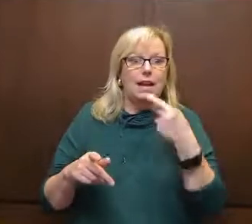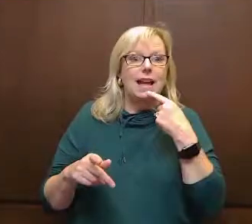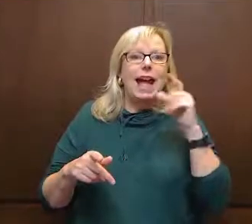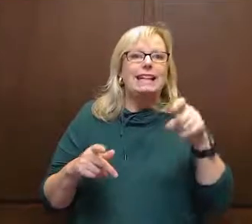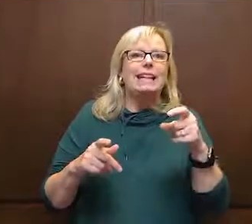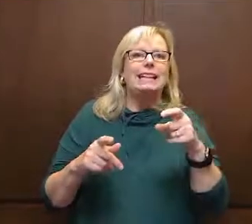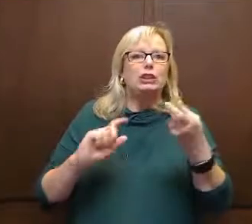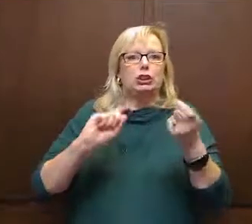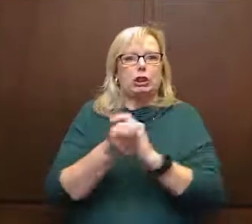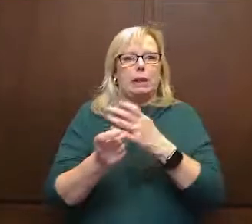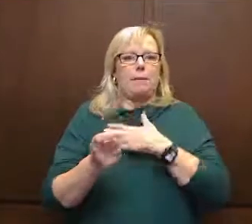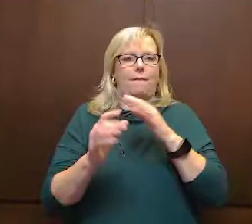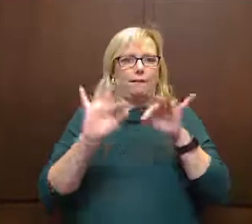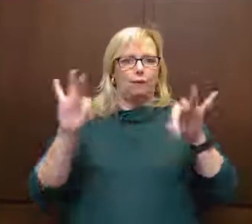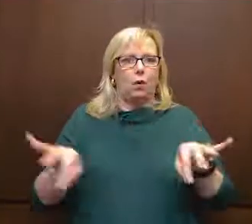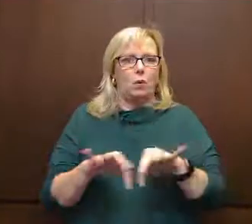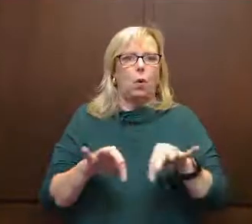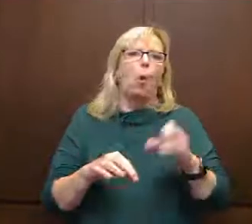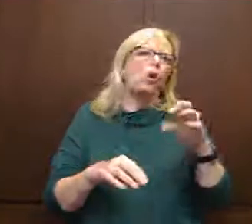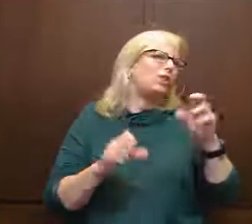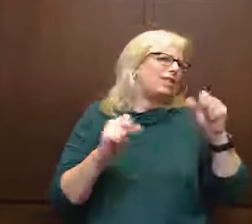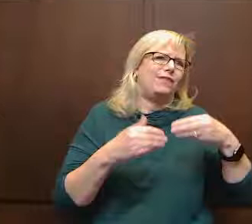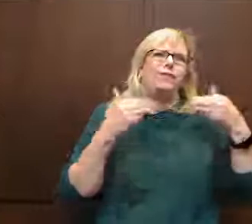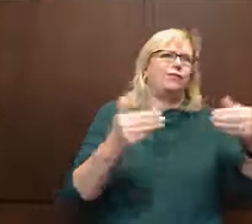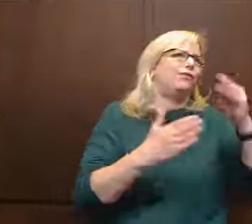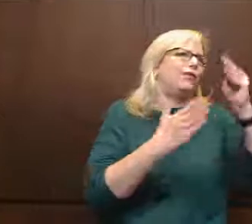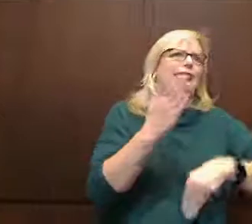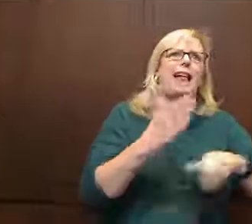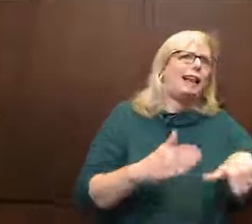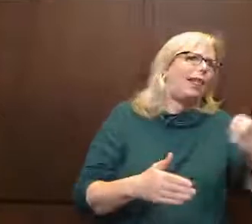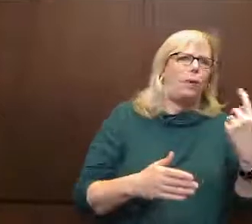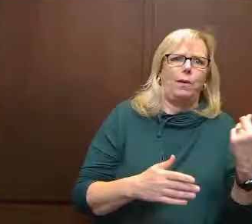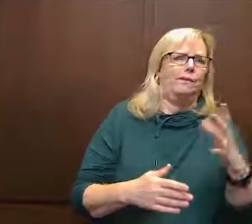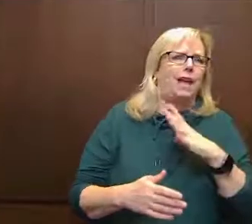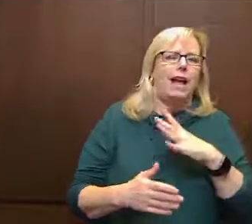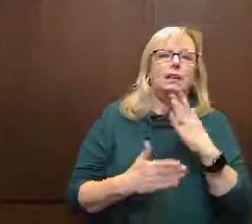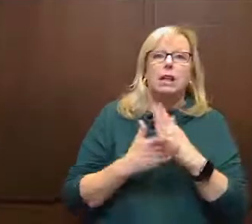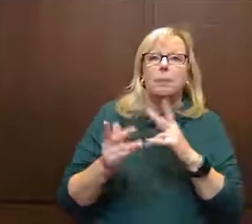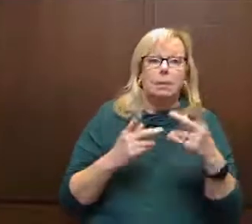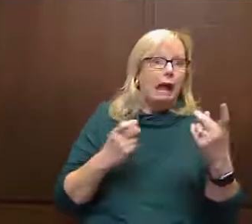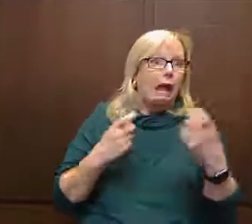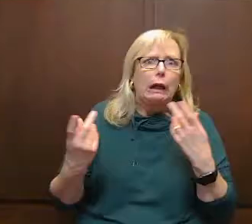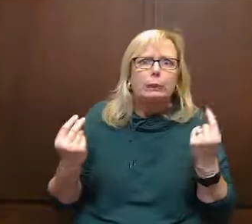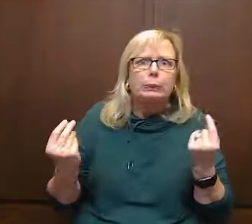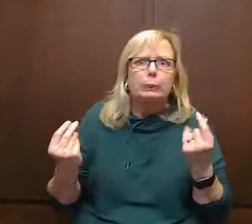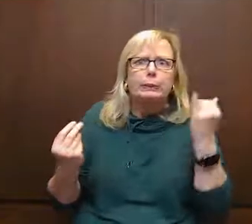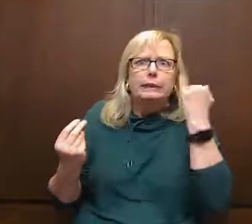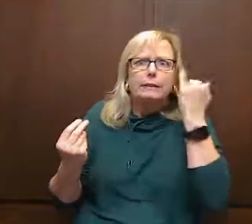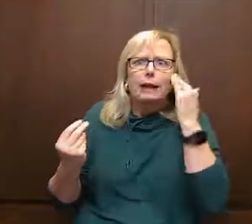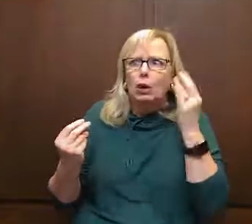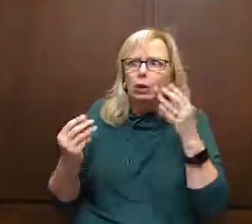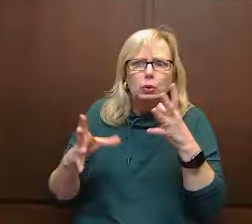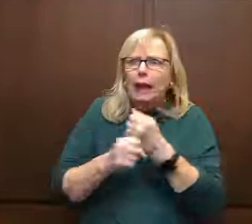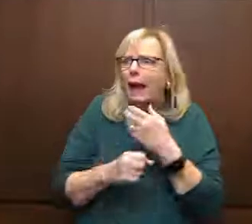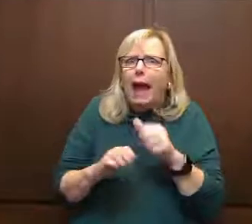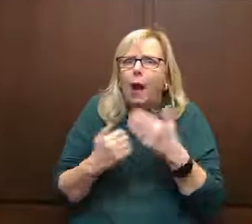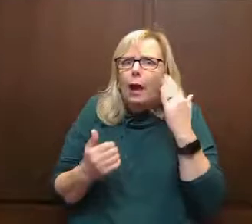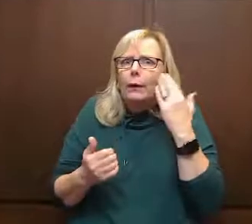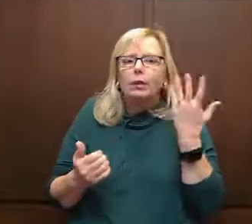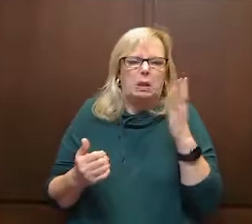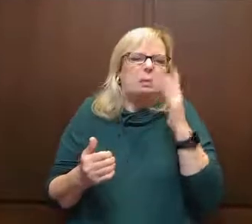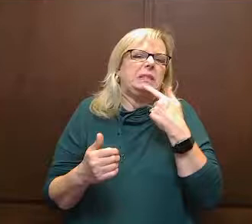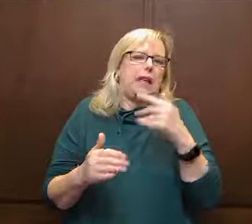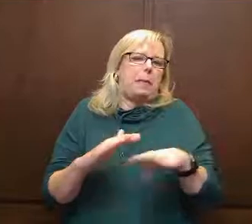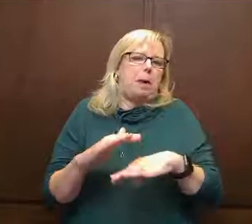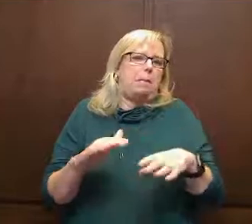I need to edit my form, or you can fill out another form. Right. So I know some people had asked about how do we know if they've received it. It will say